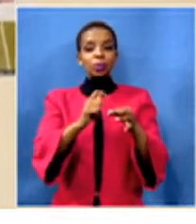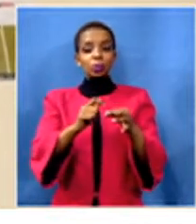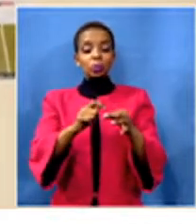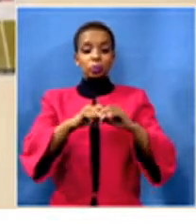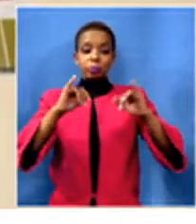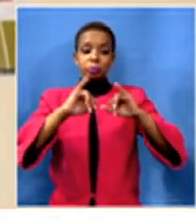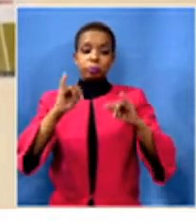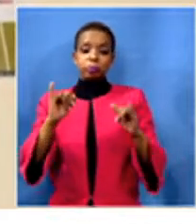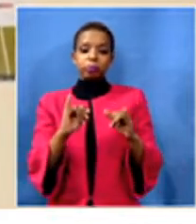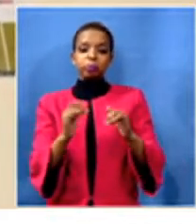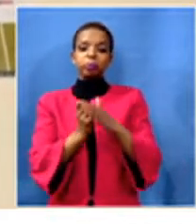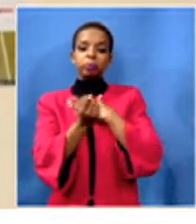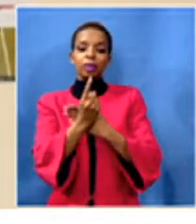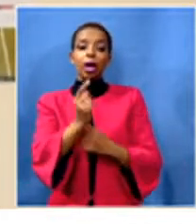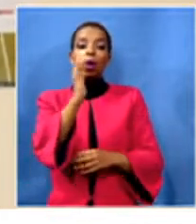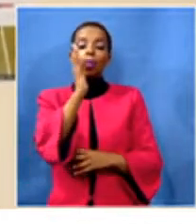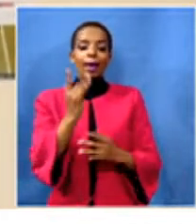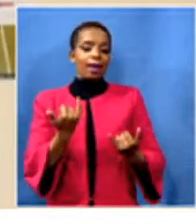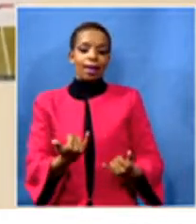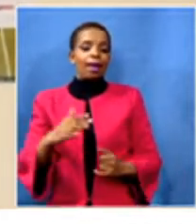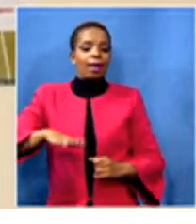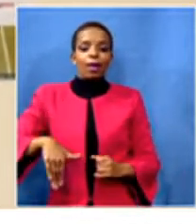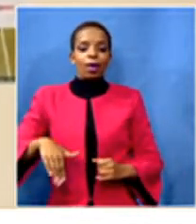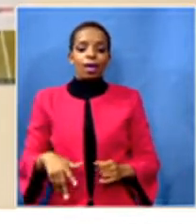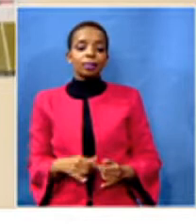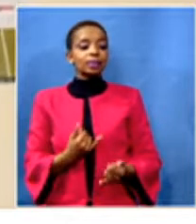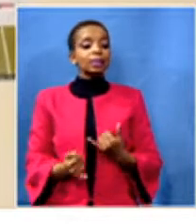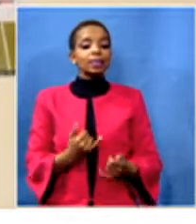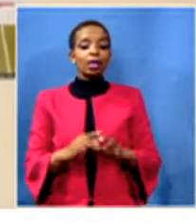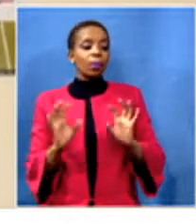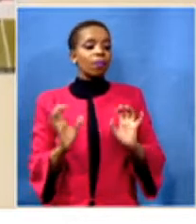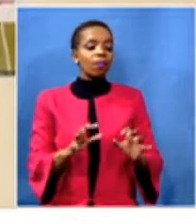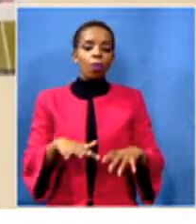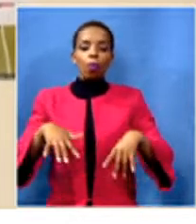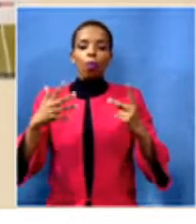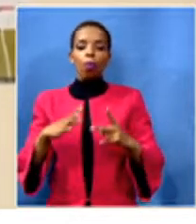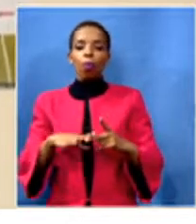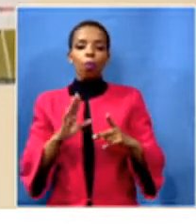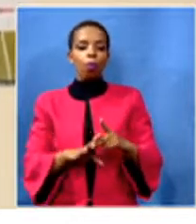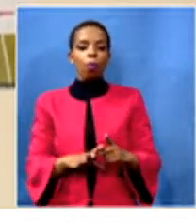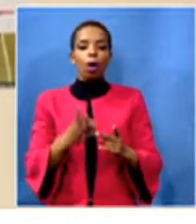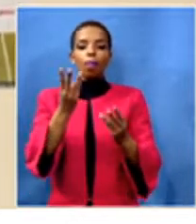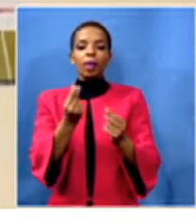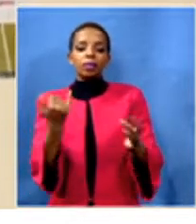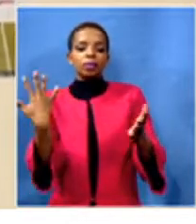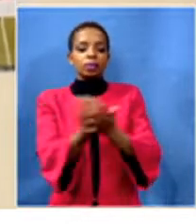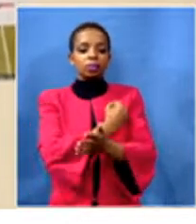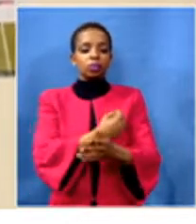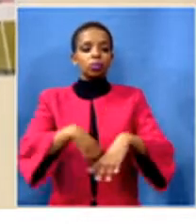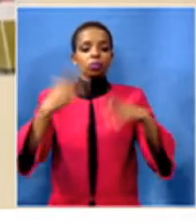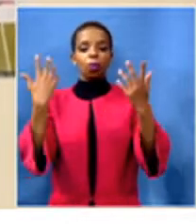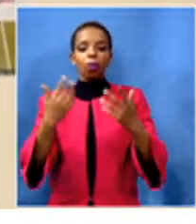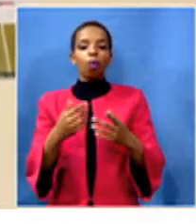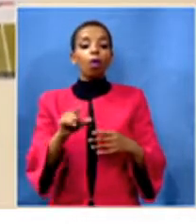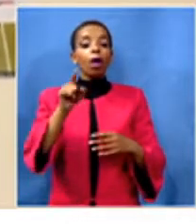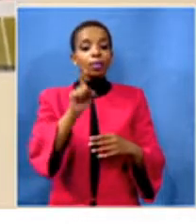action of any physical or sexual or economic abuse for that nature, that matter is brought to the